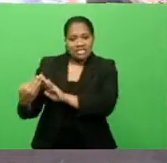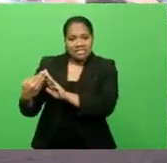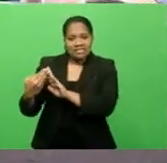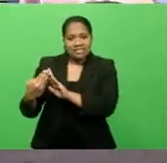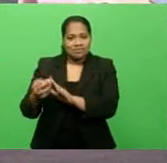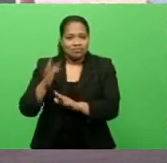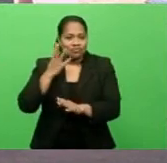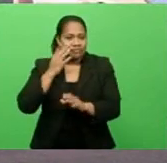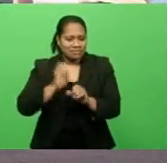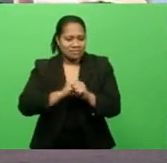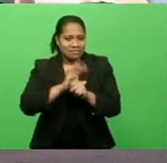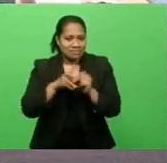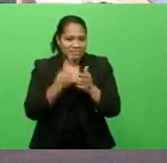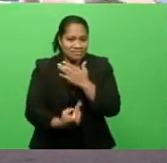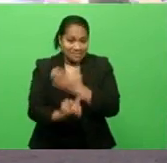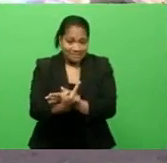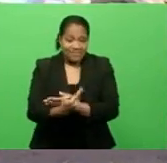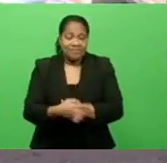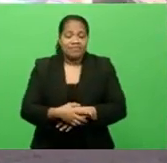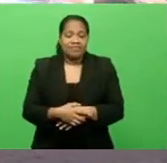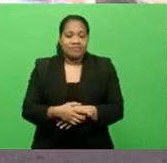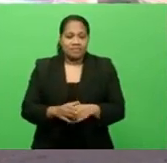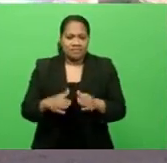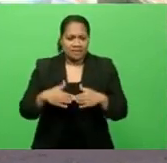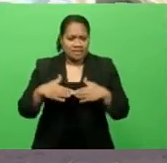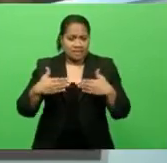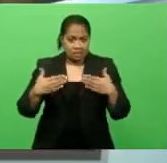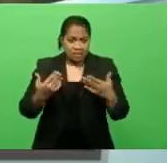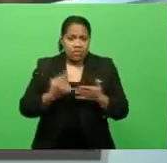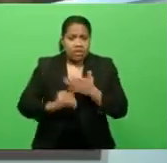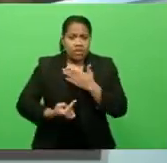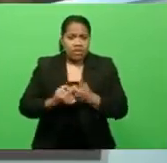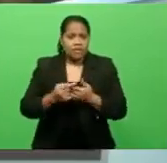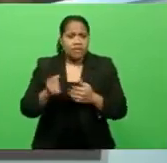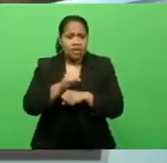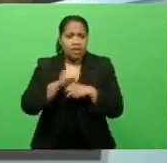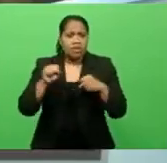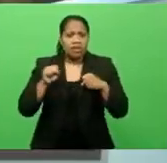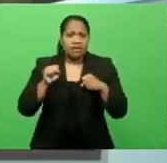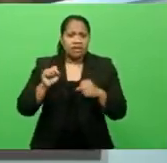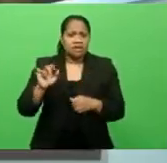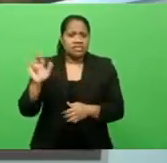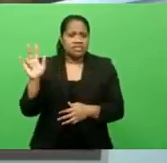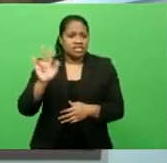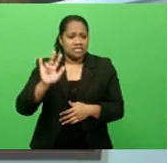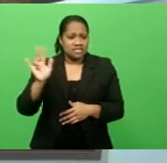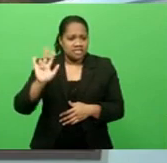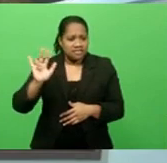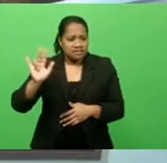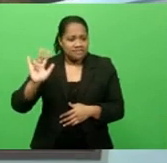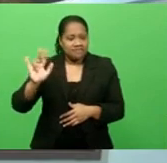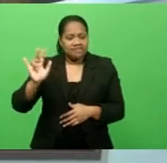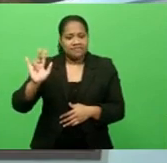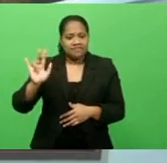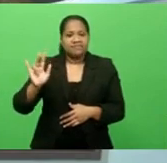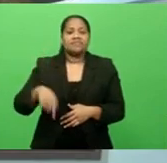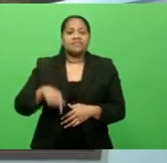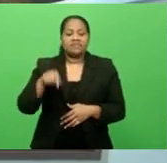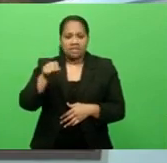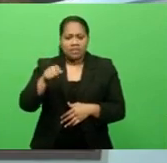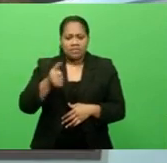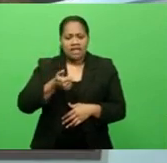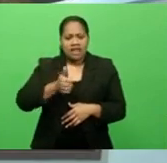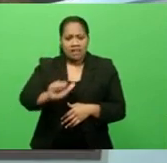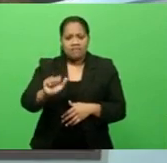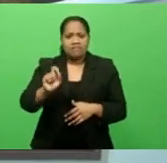launched with the Acting Chief Justice, for example, our Access to Justice project, which allowed to set